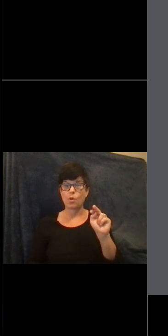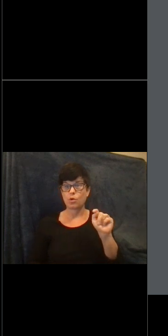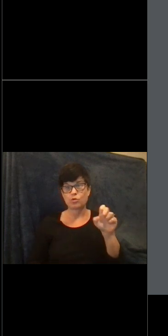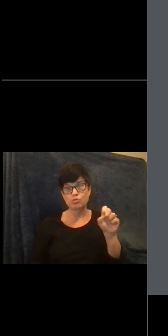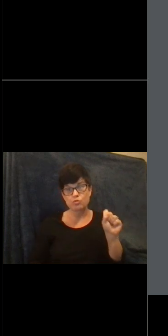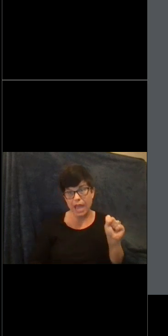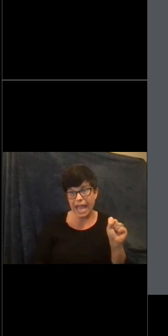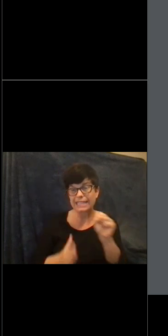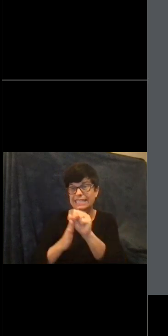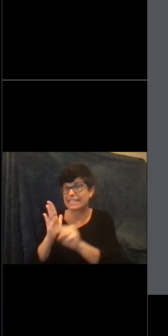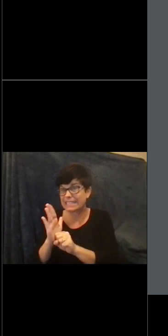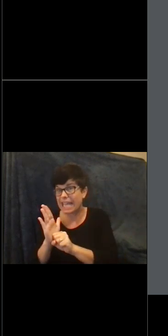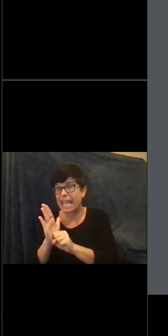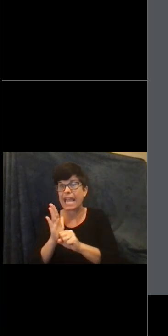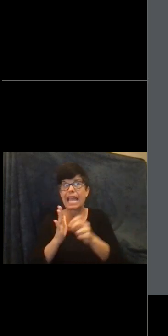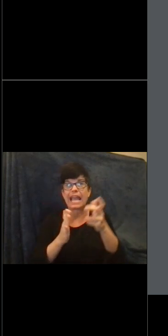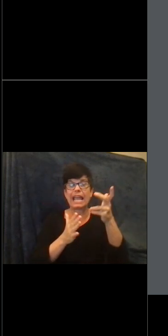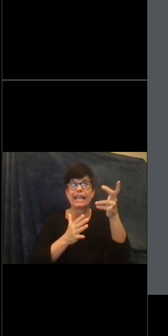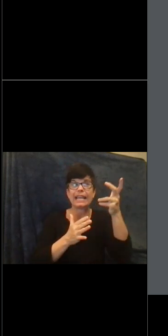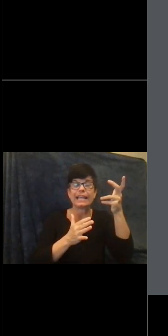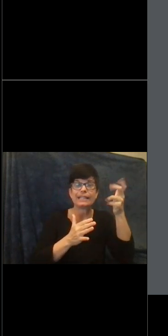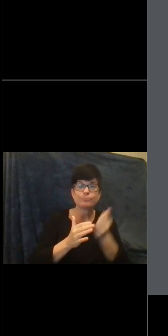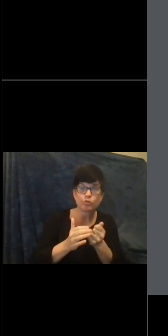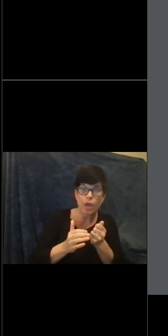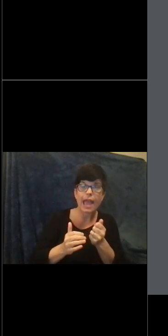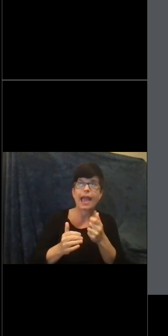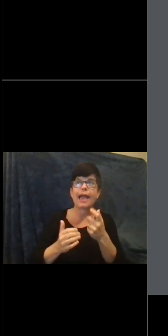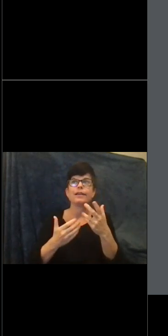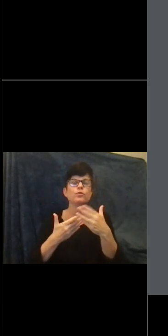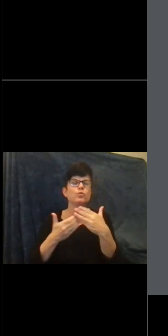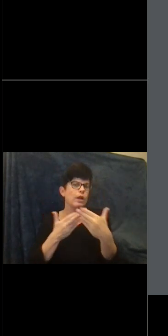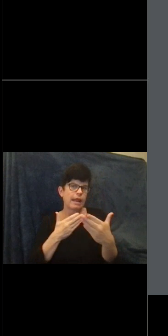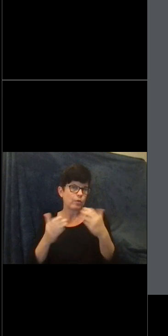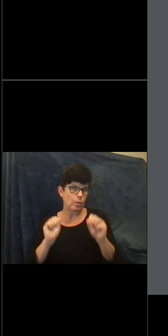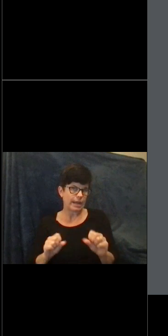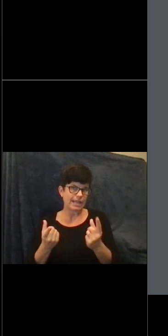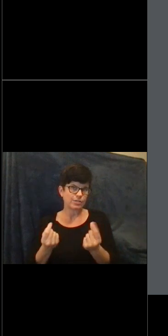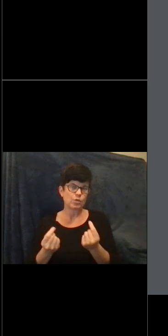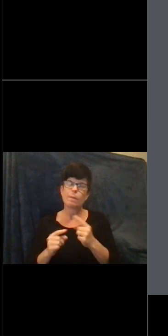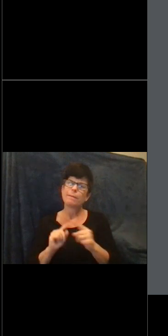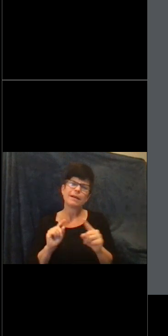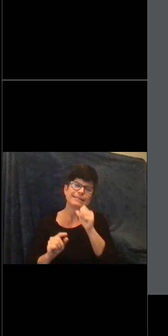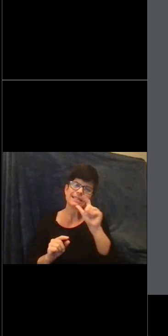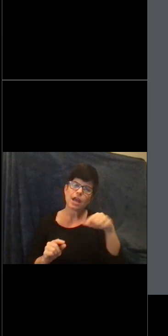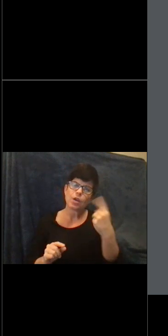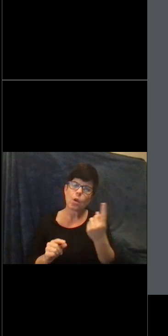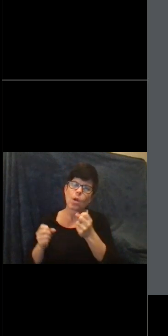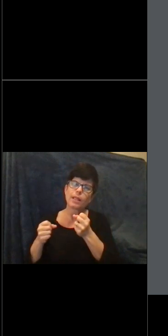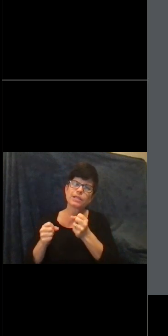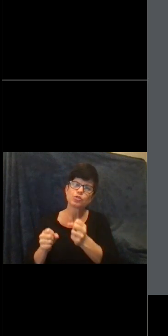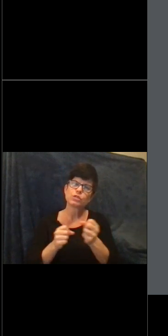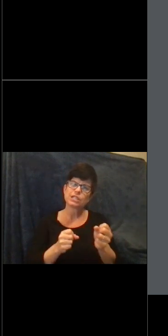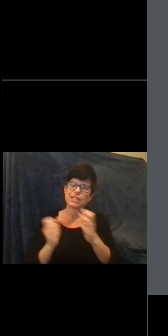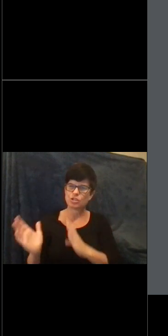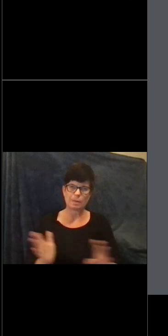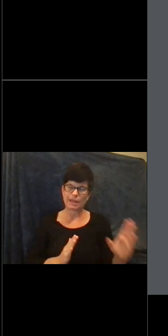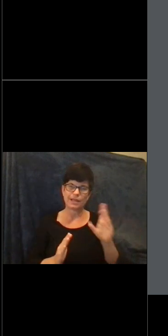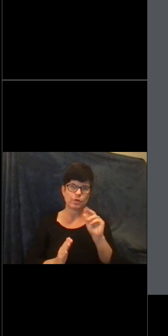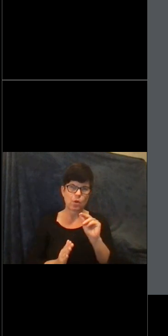So that's a lot to do. But it's not just strategic planning. It's actually developing a plan like you would